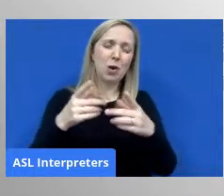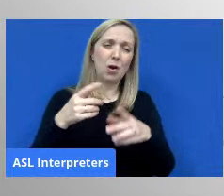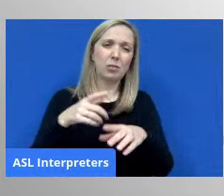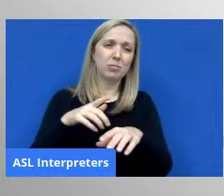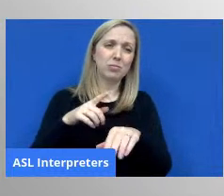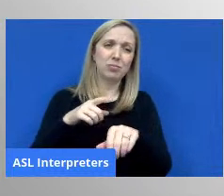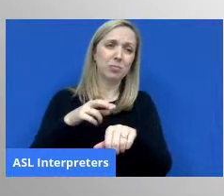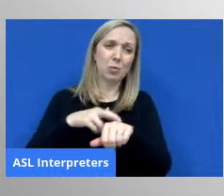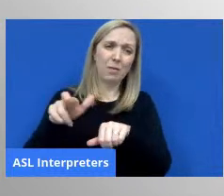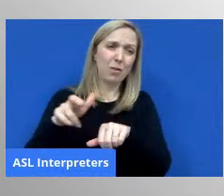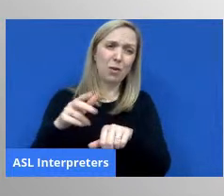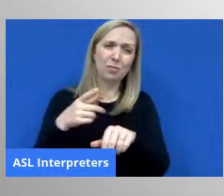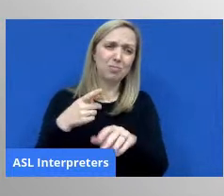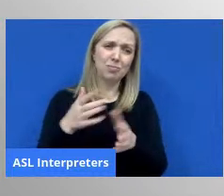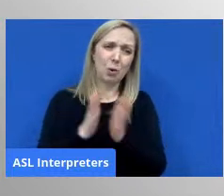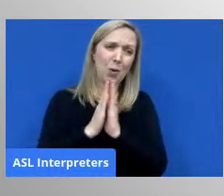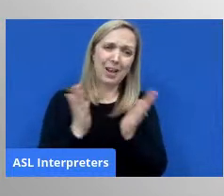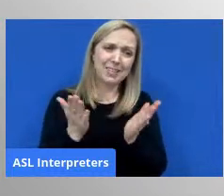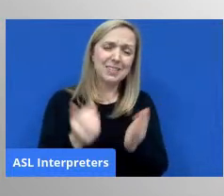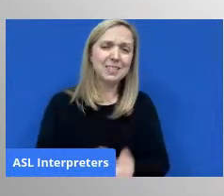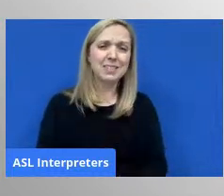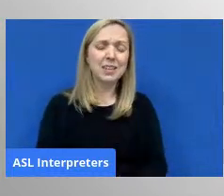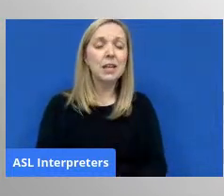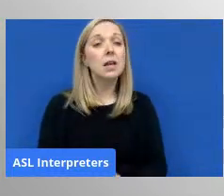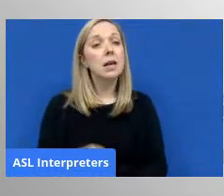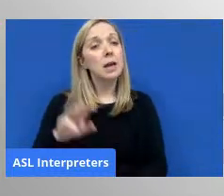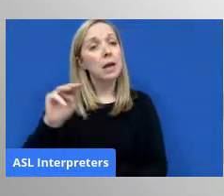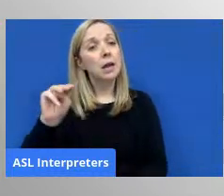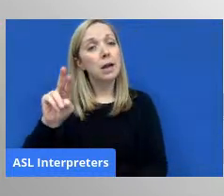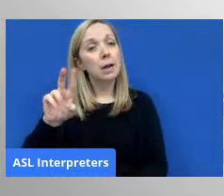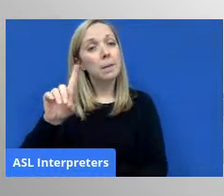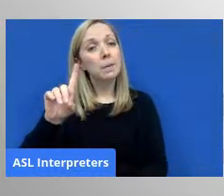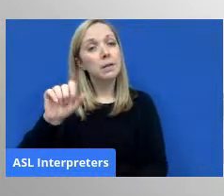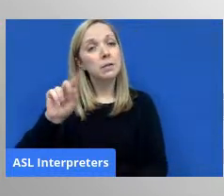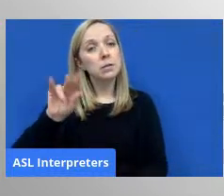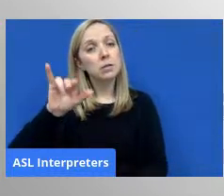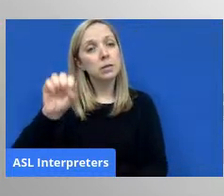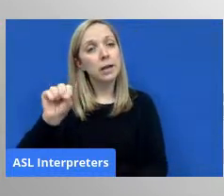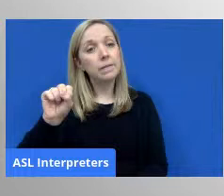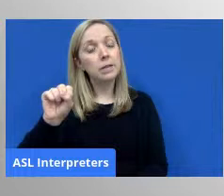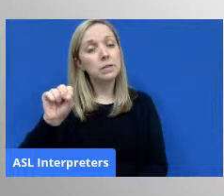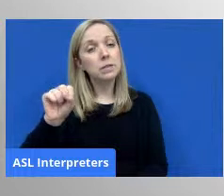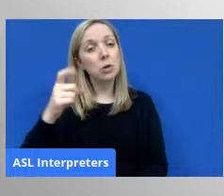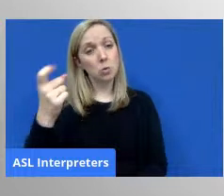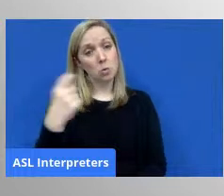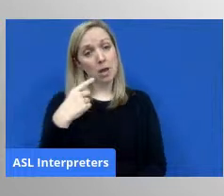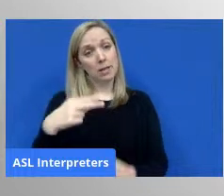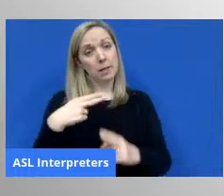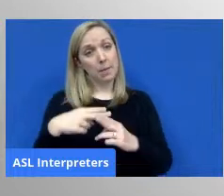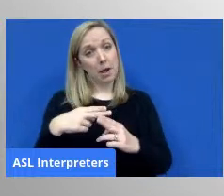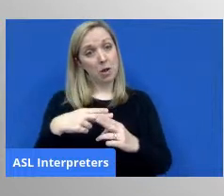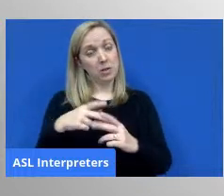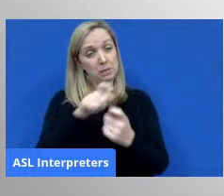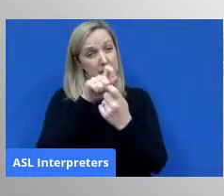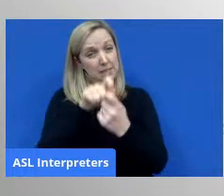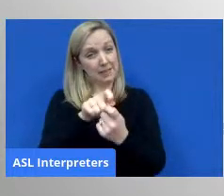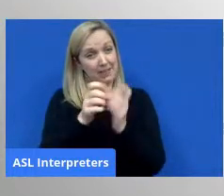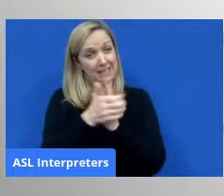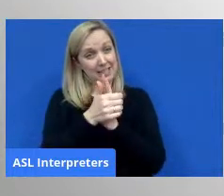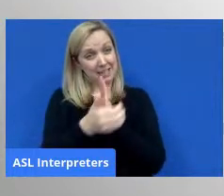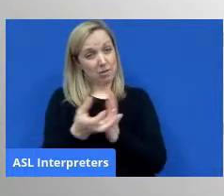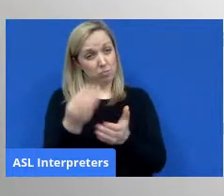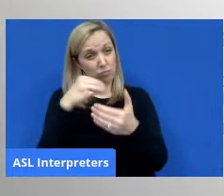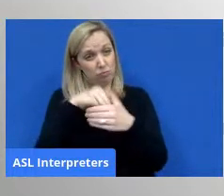And Mr. Davis, you had asked about specific skill sets that an ACCPD SRO